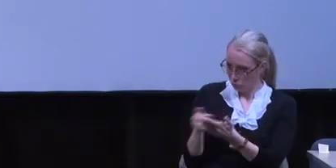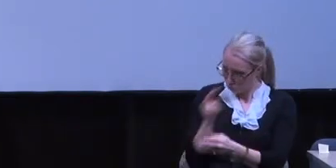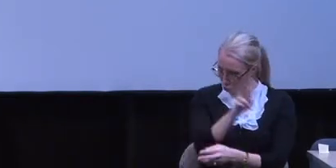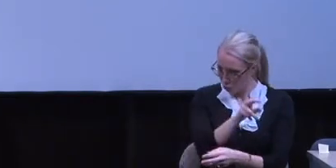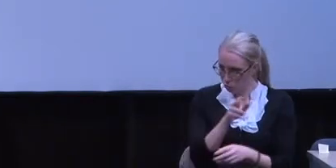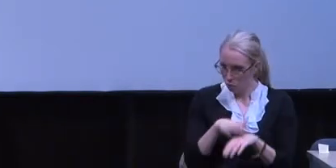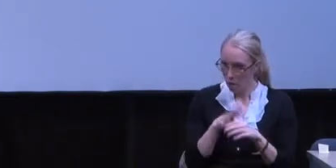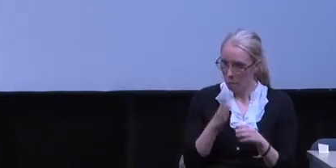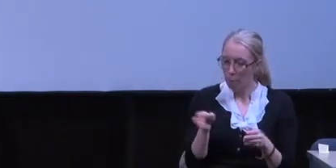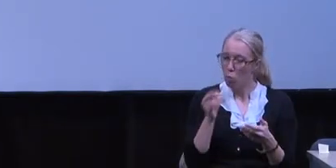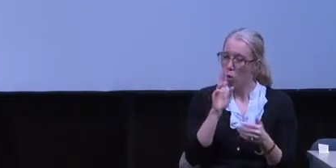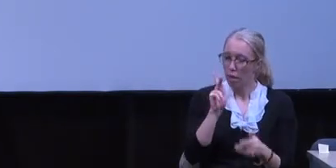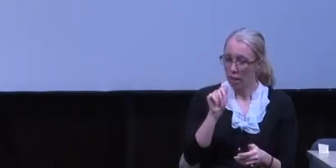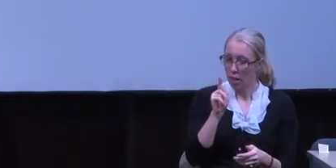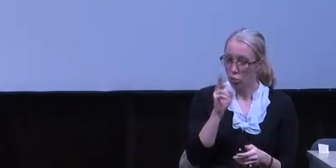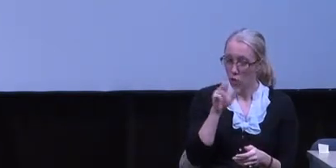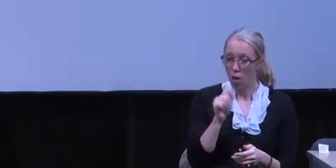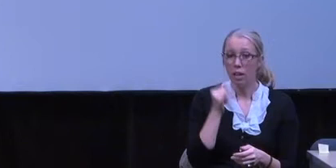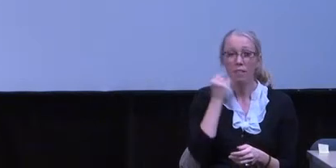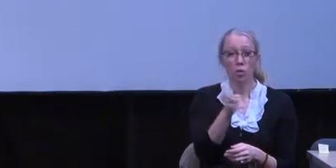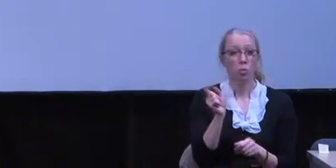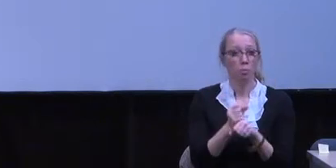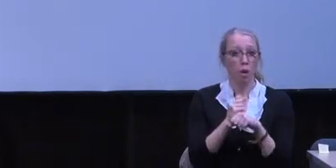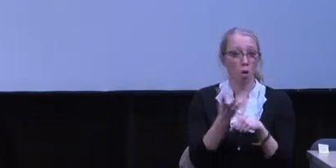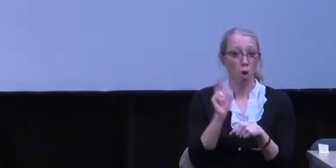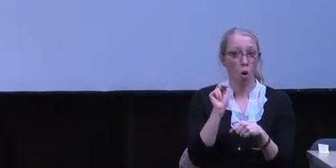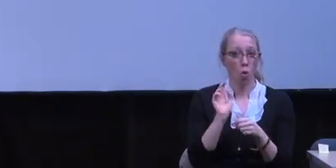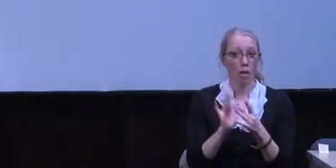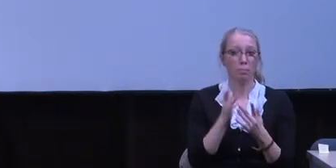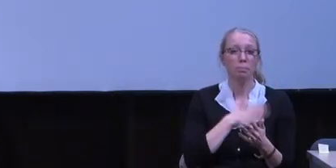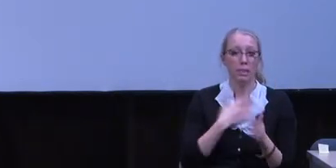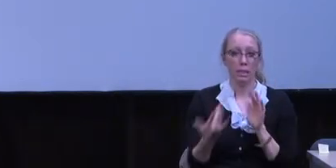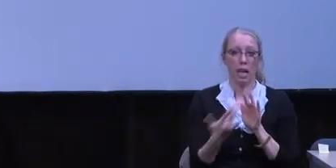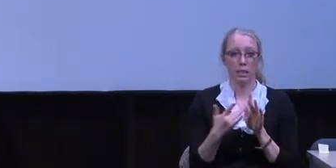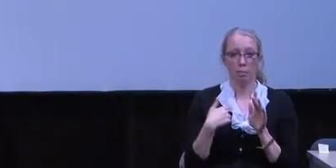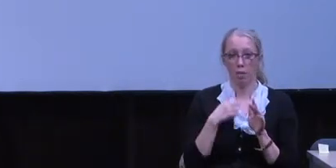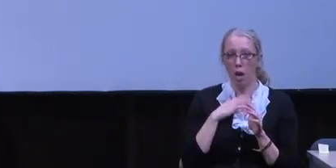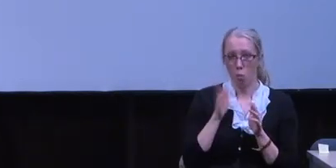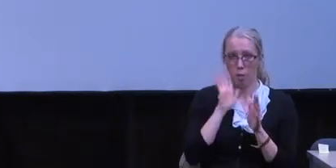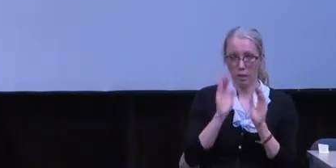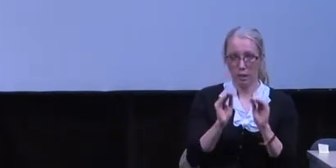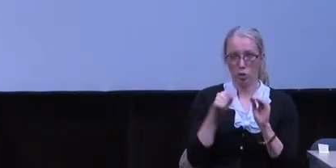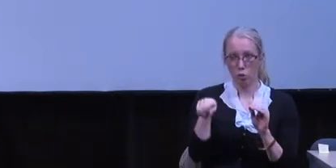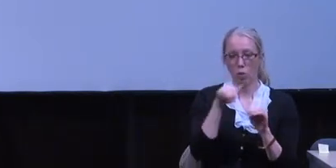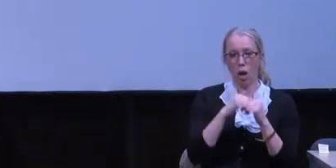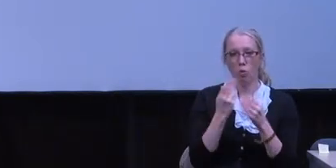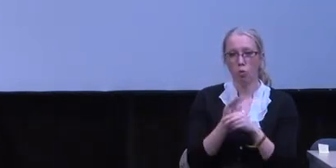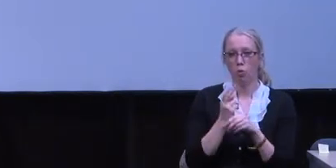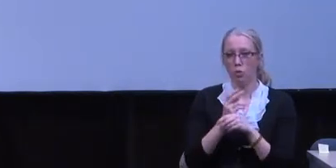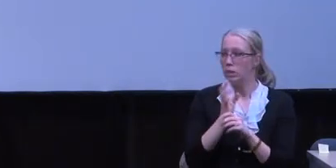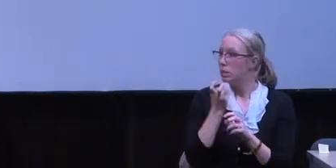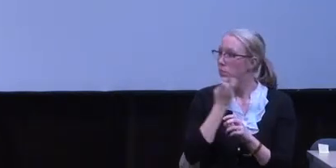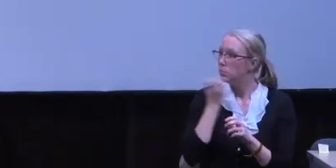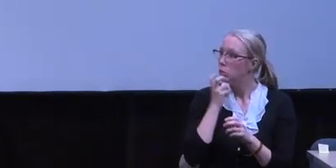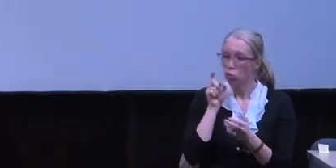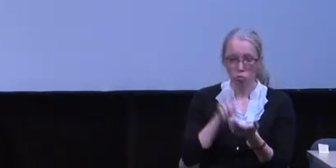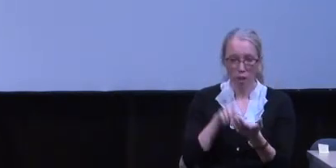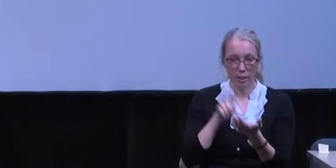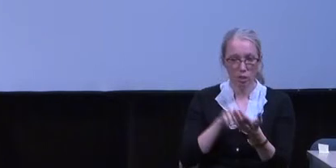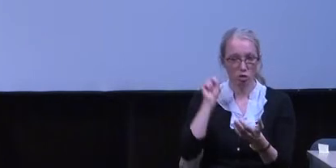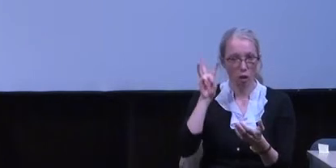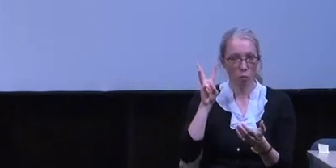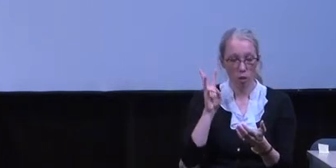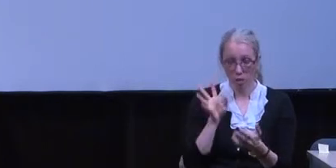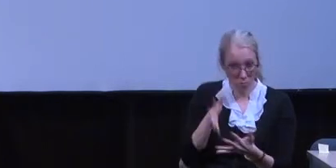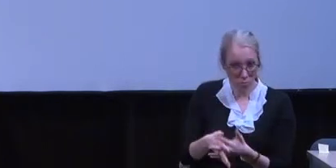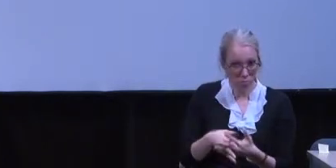your own content, can you get in touch with me, because I can teach you how to use speech recognition that's built into